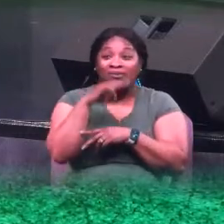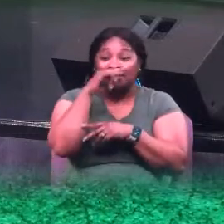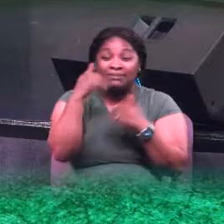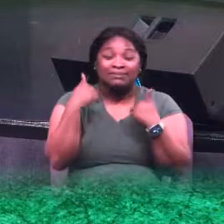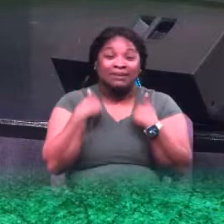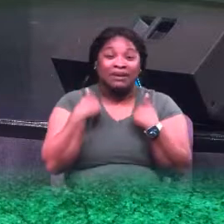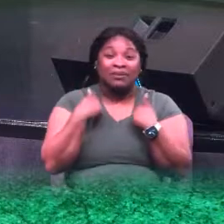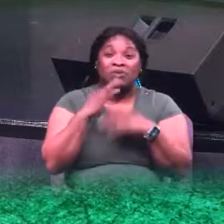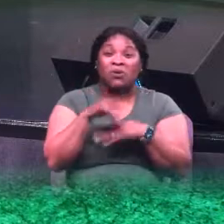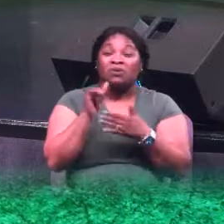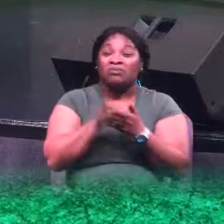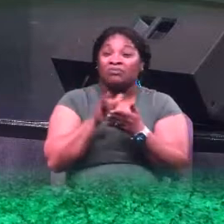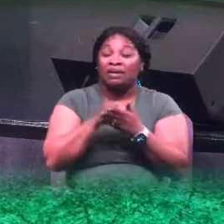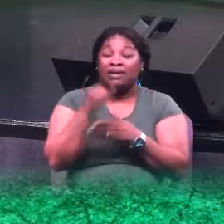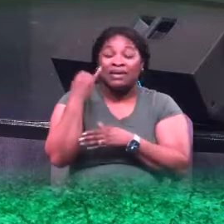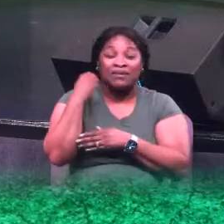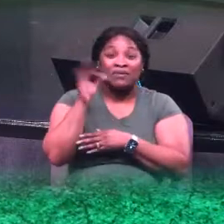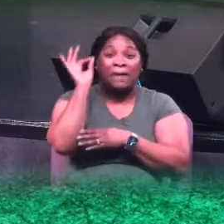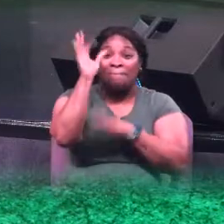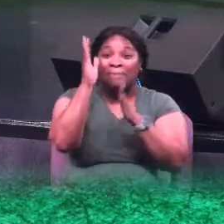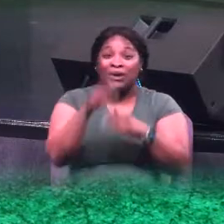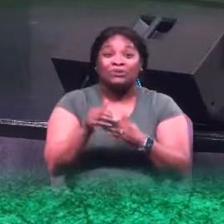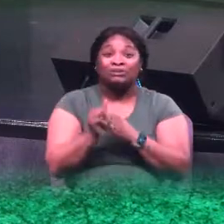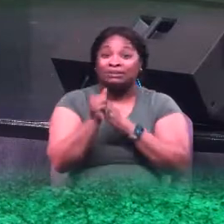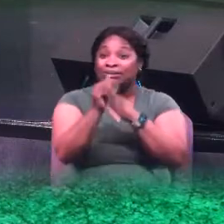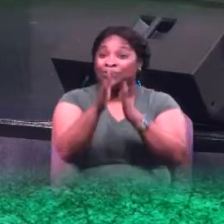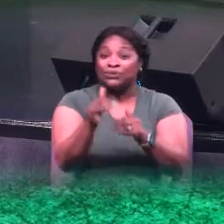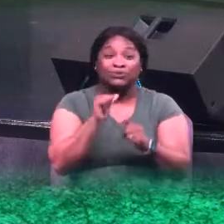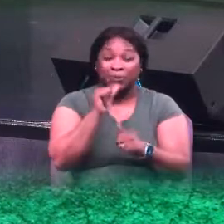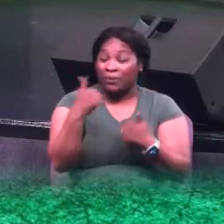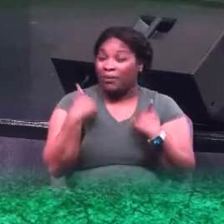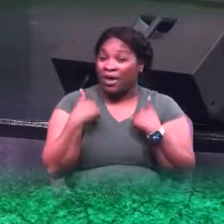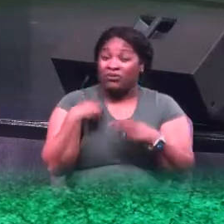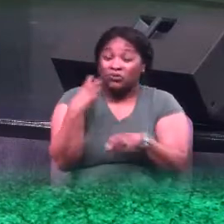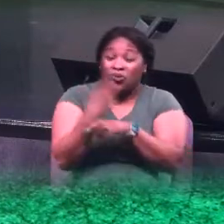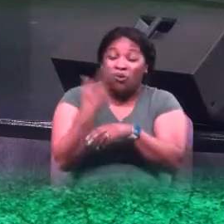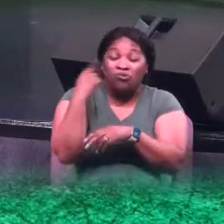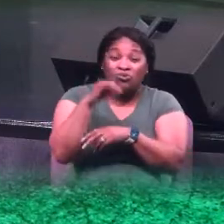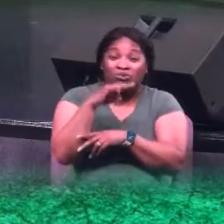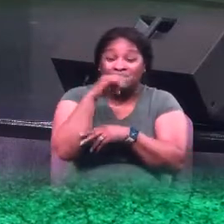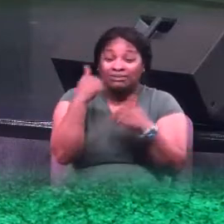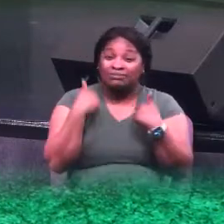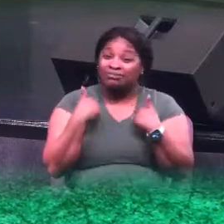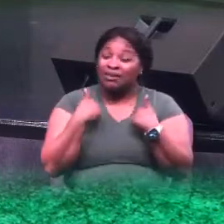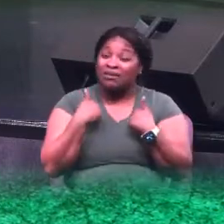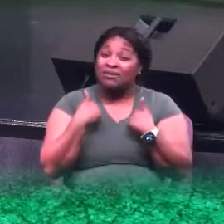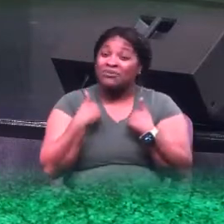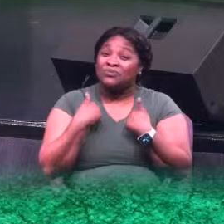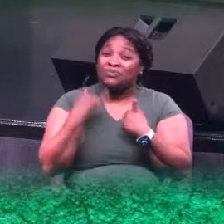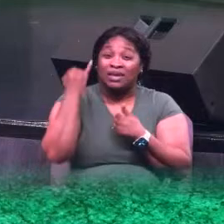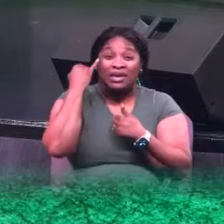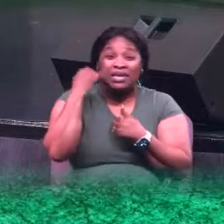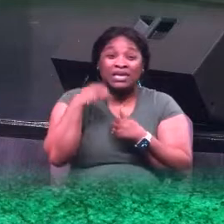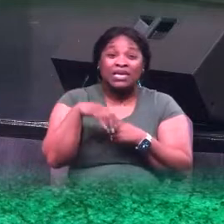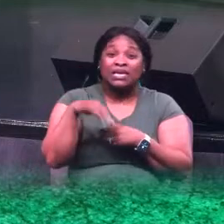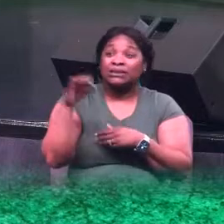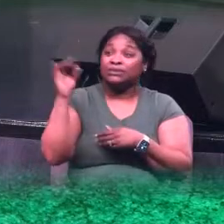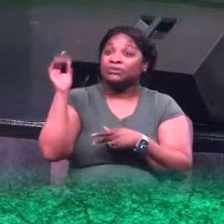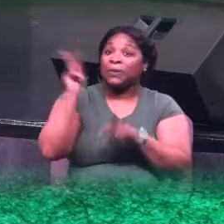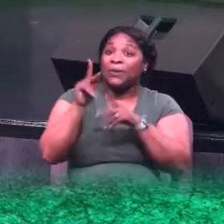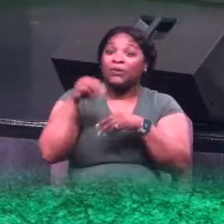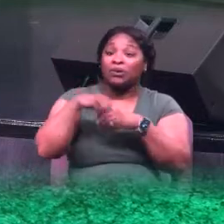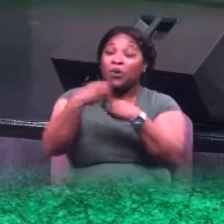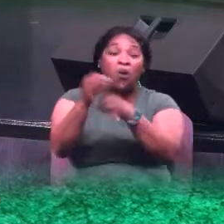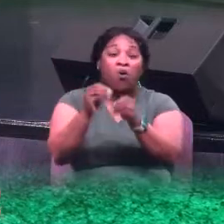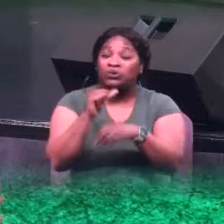to have all of that if their pastors and leaders don't have it. It's hard for the kids to have it if their elected officials